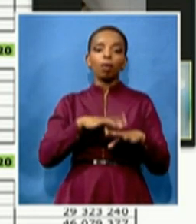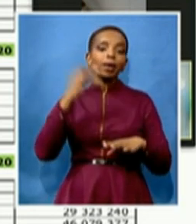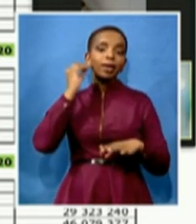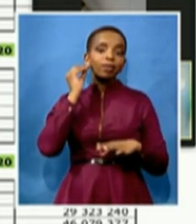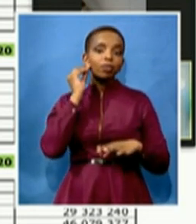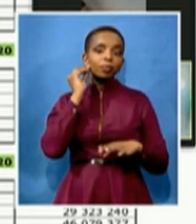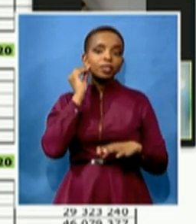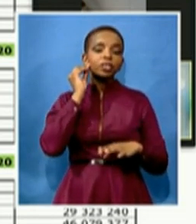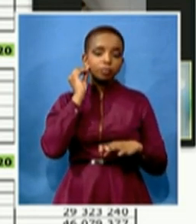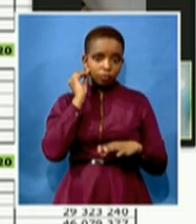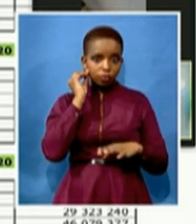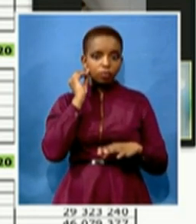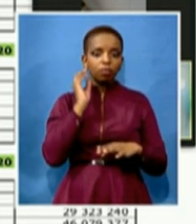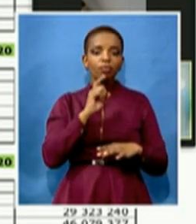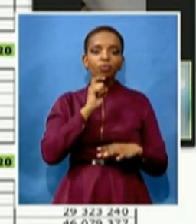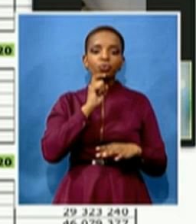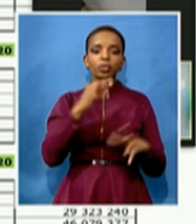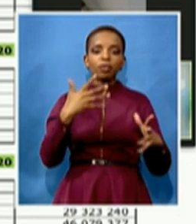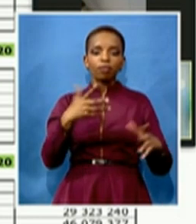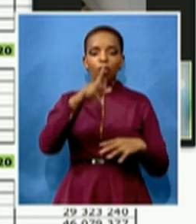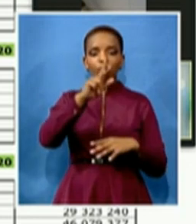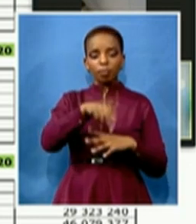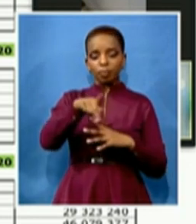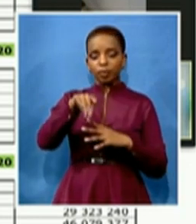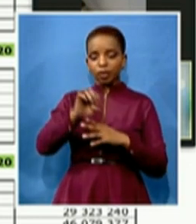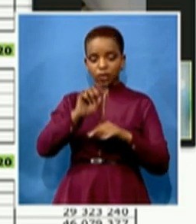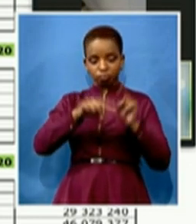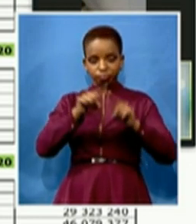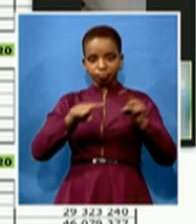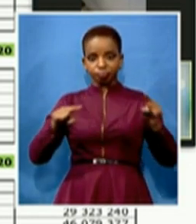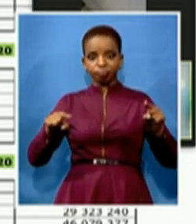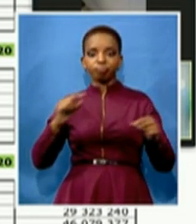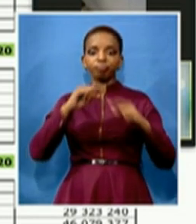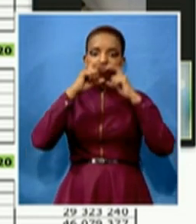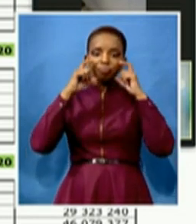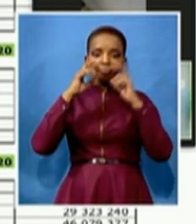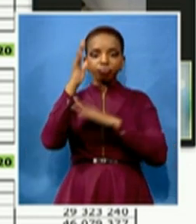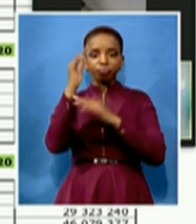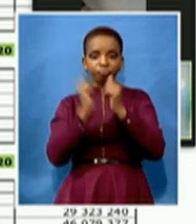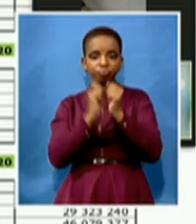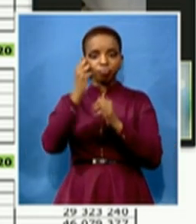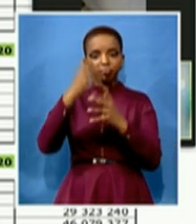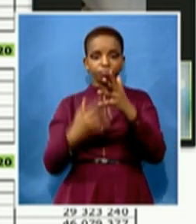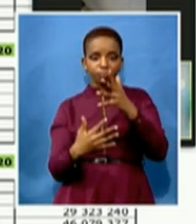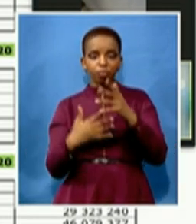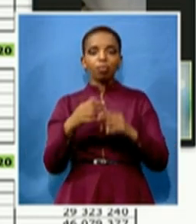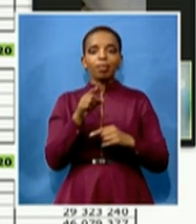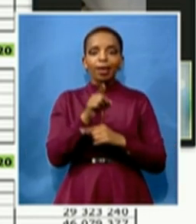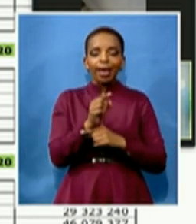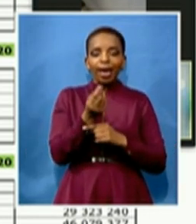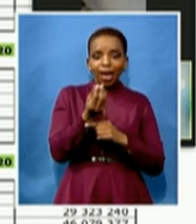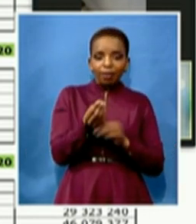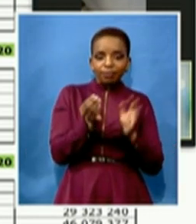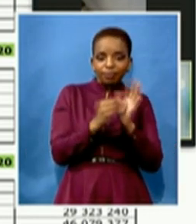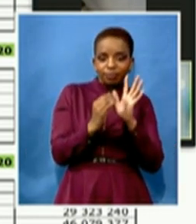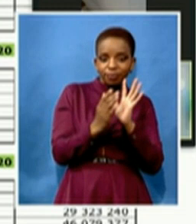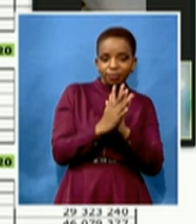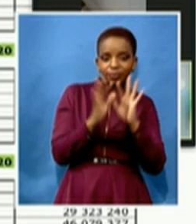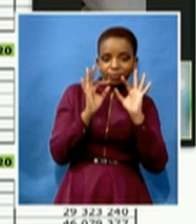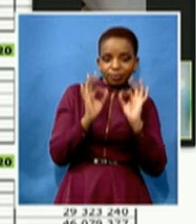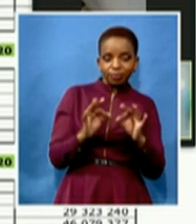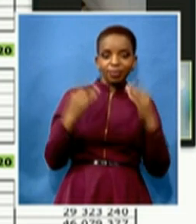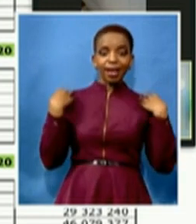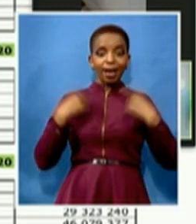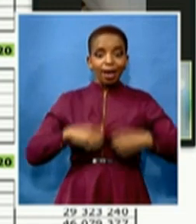as the specifications in terms of the types of masks, the types of gowns, etc., gets further